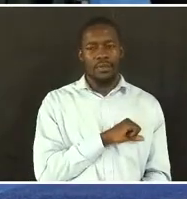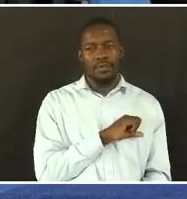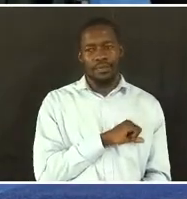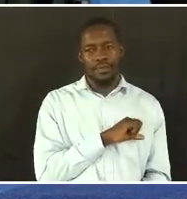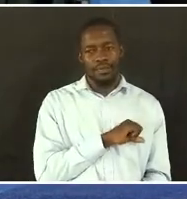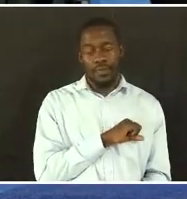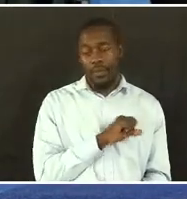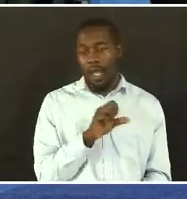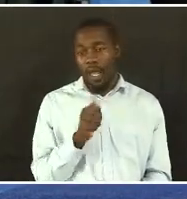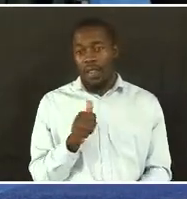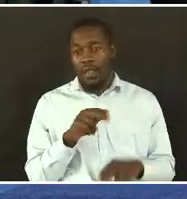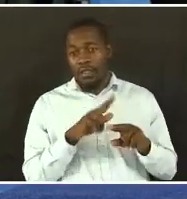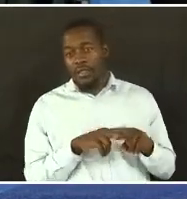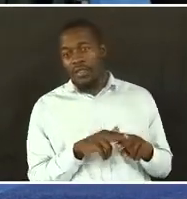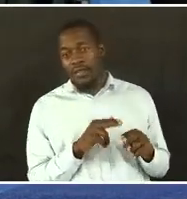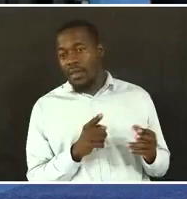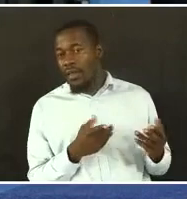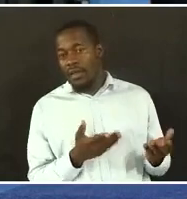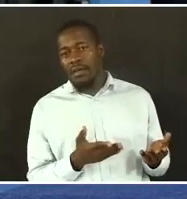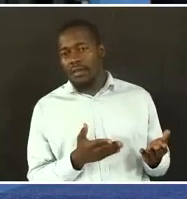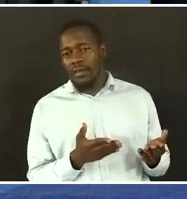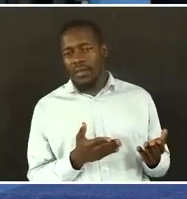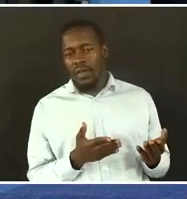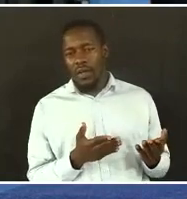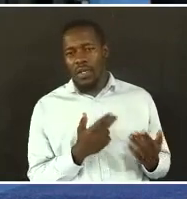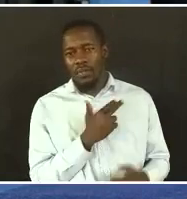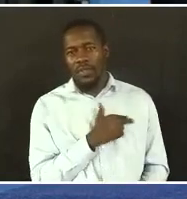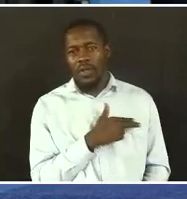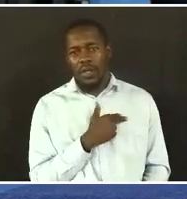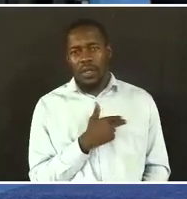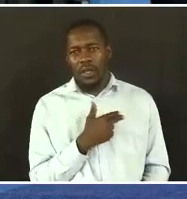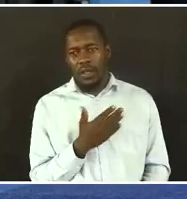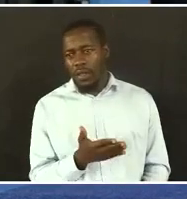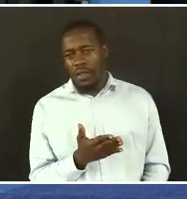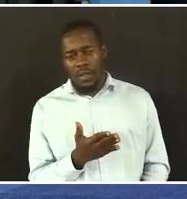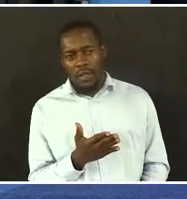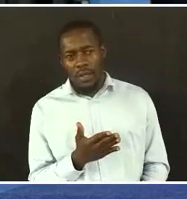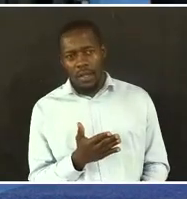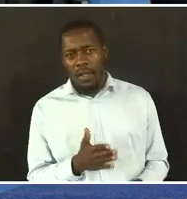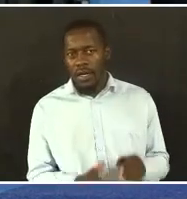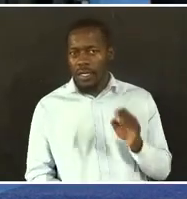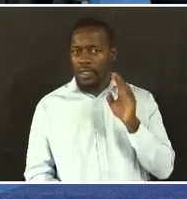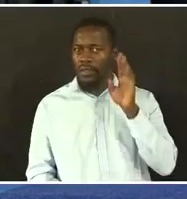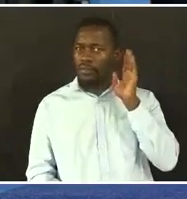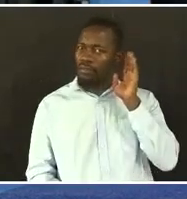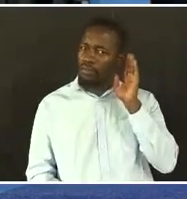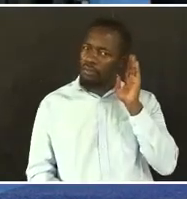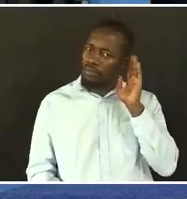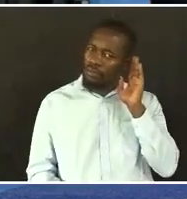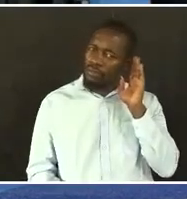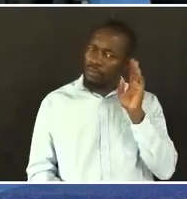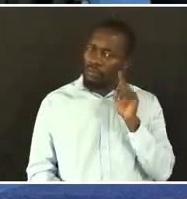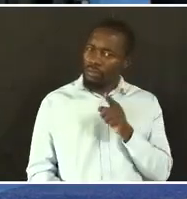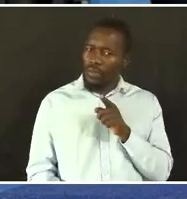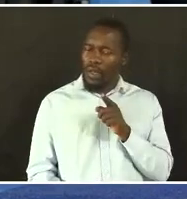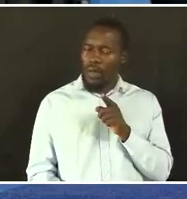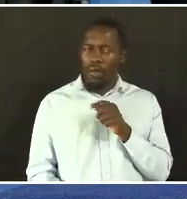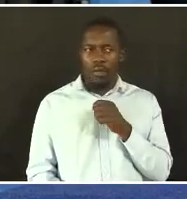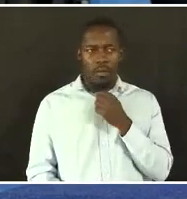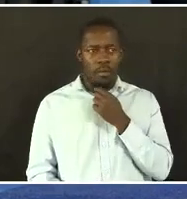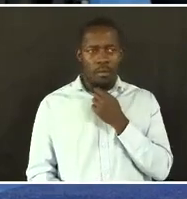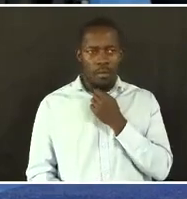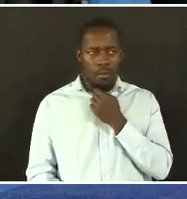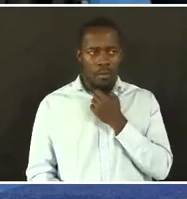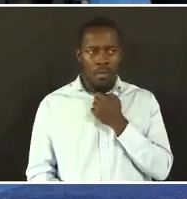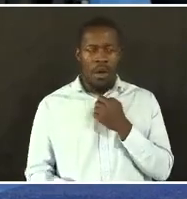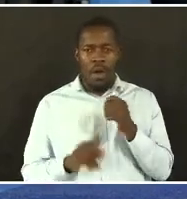just seated there with them at their hospital bed and just listening. You're just patient with them. And that means